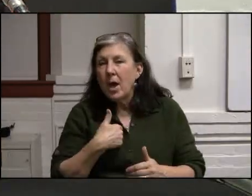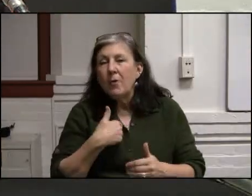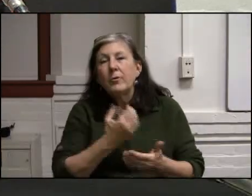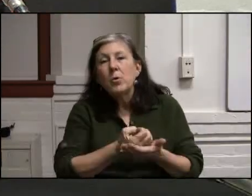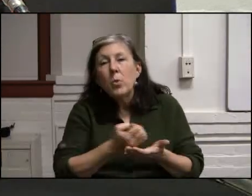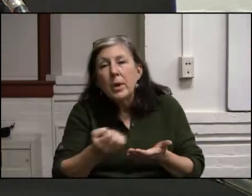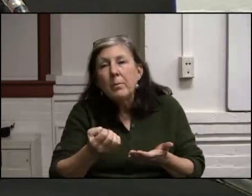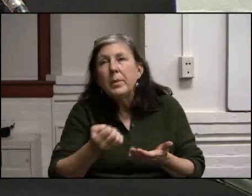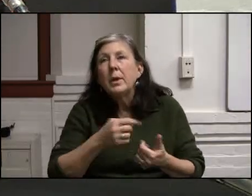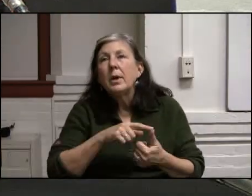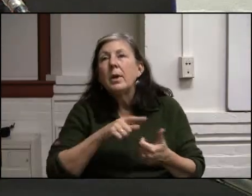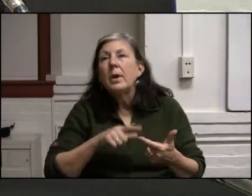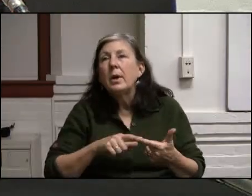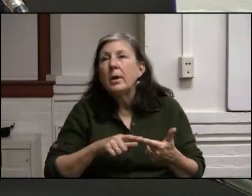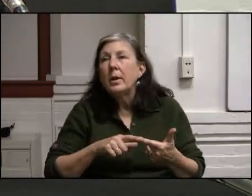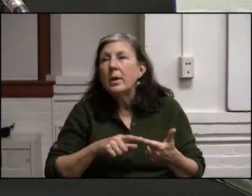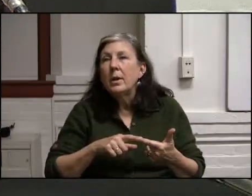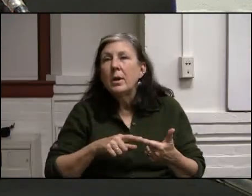any